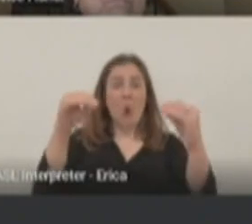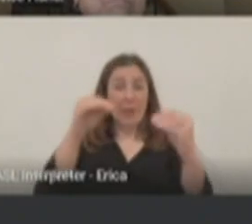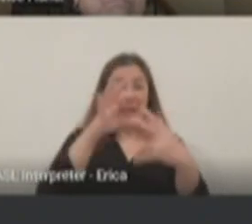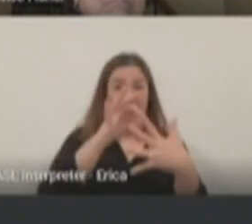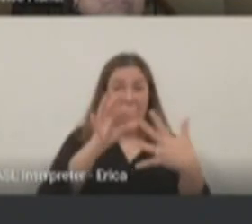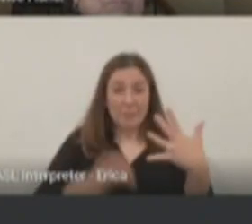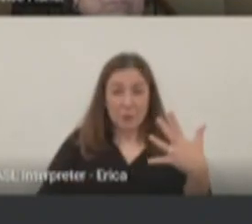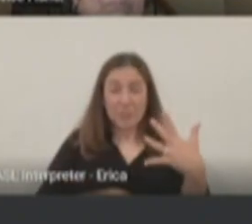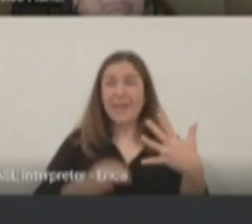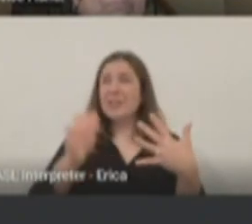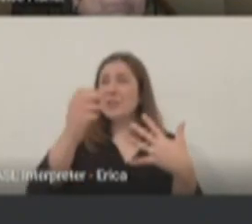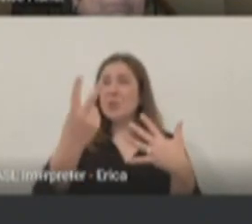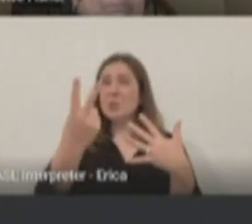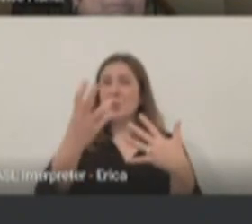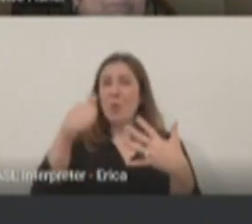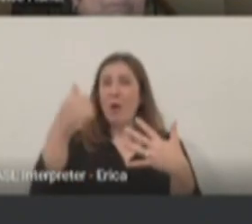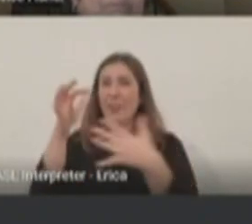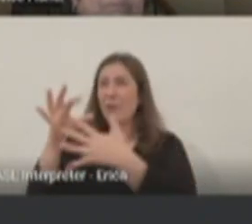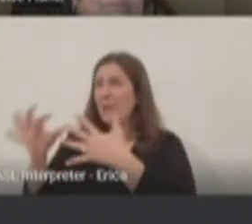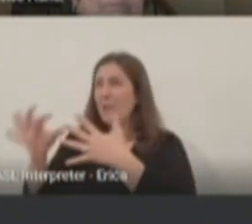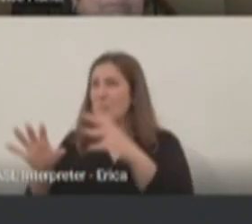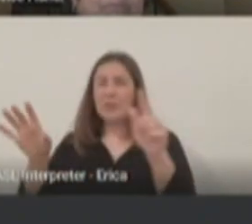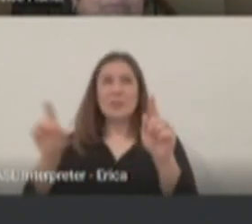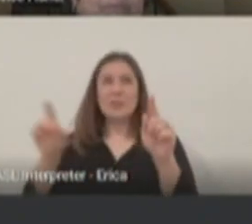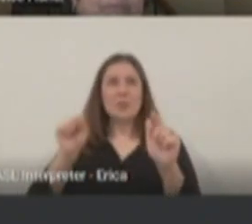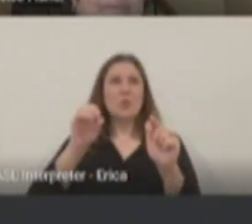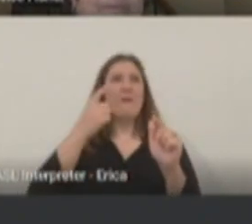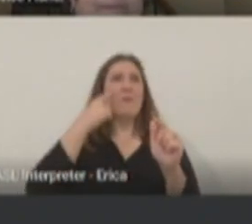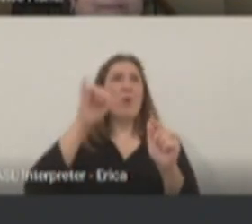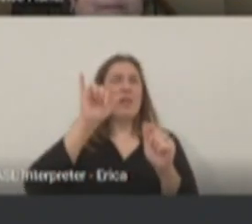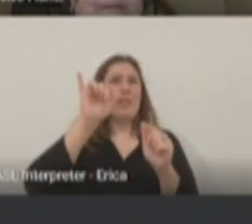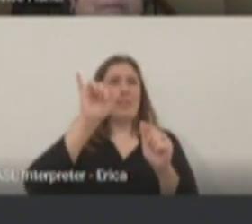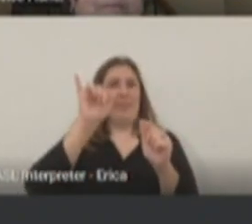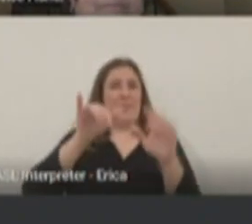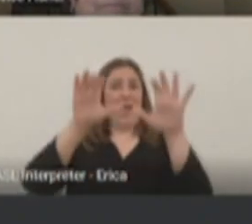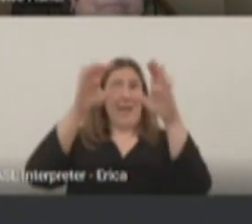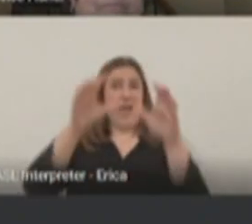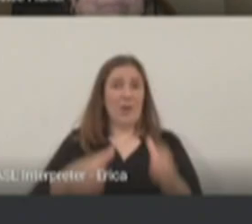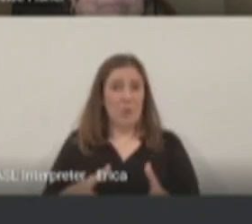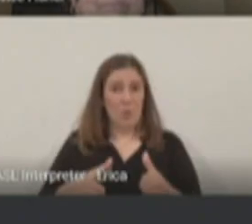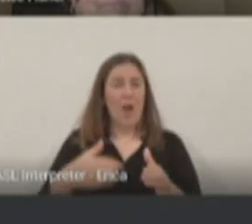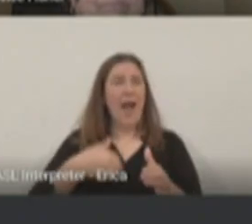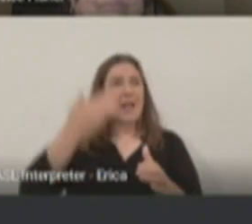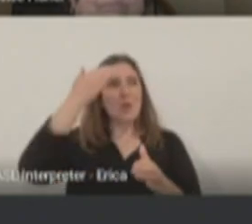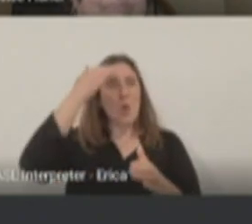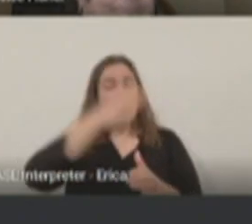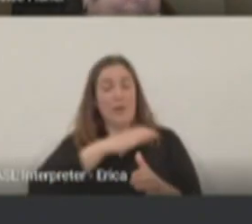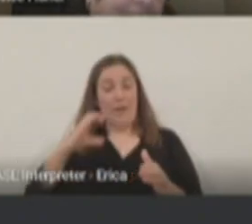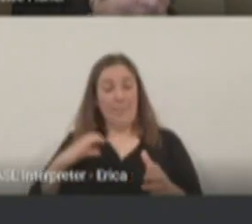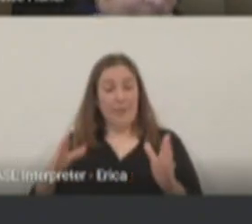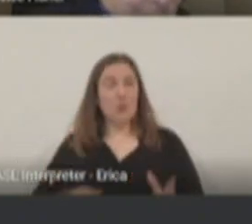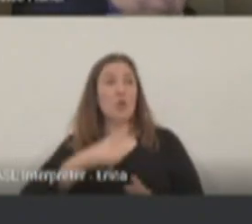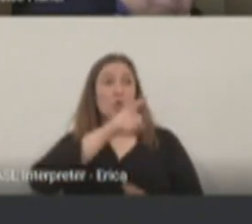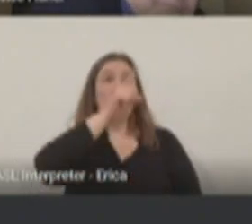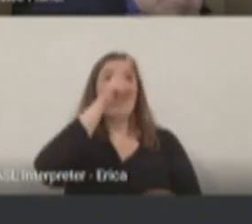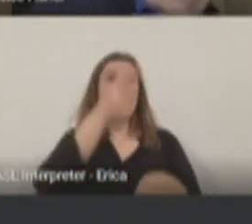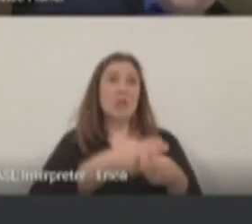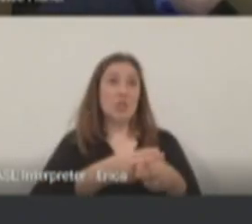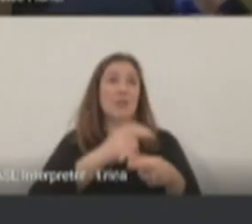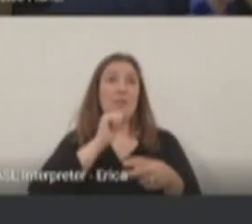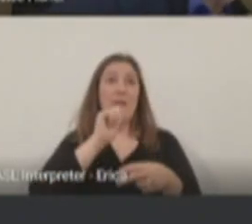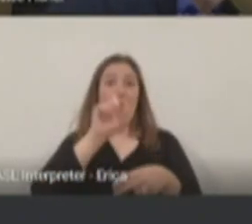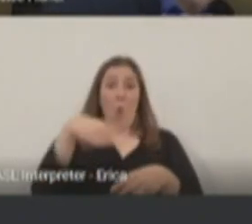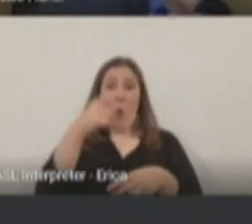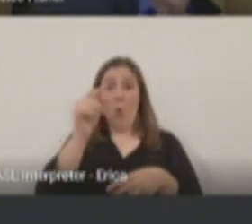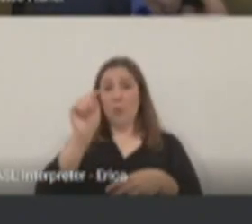two others that, so for this, I know the commissioner, you had pointed out that this is not the only tool